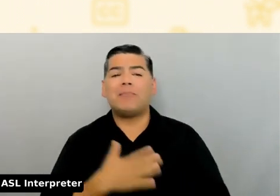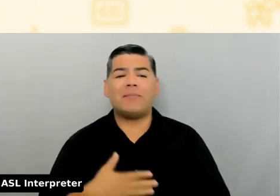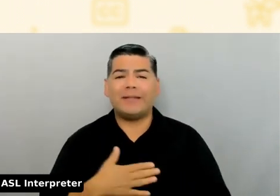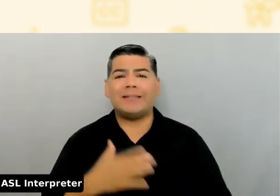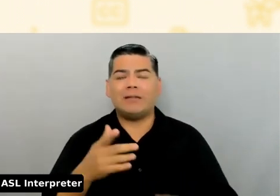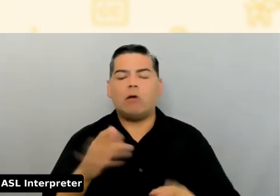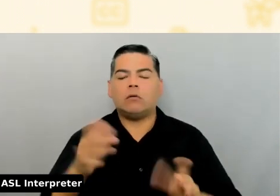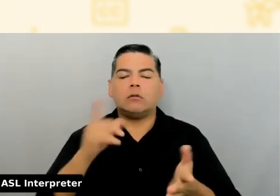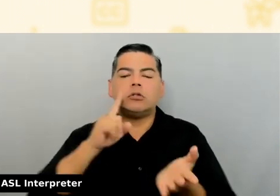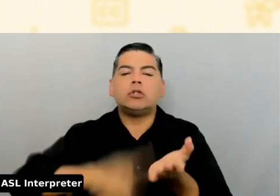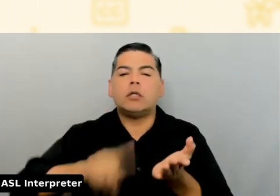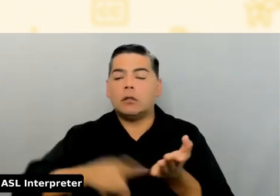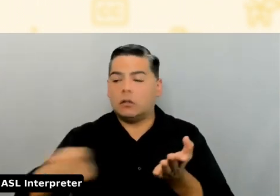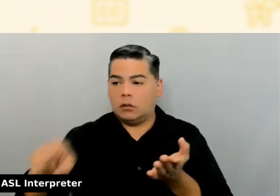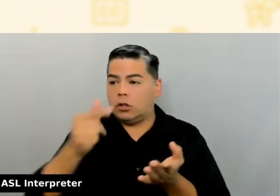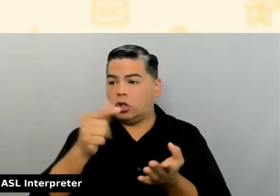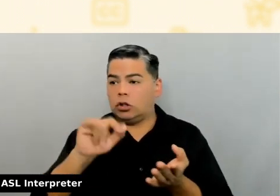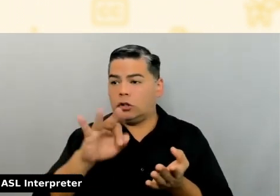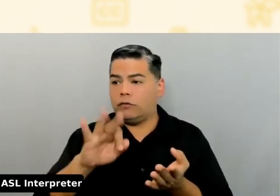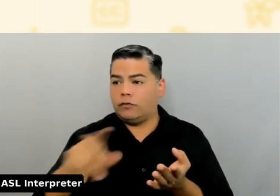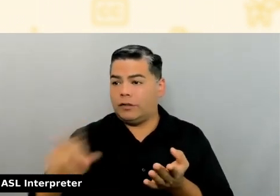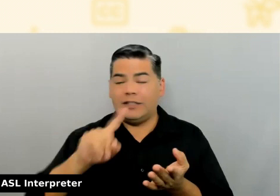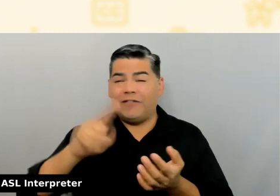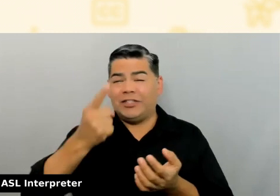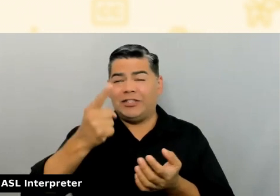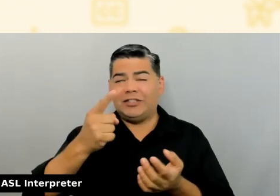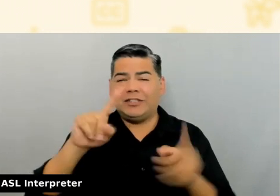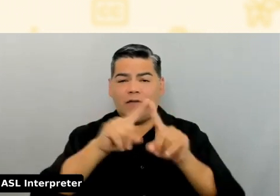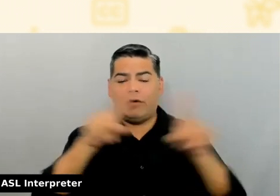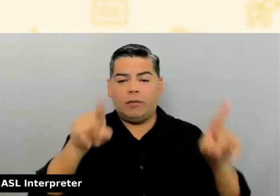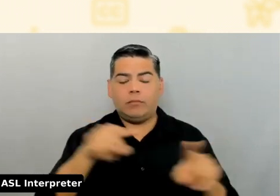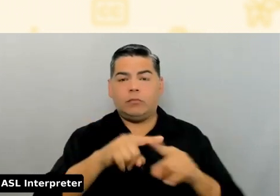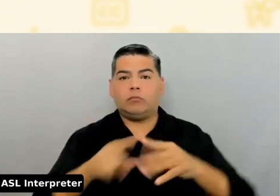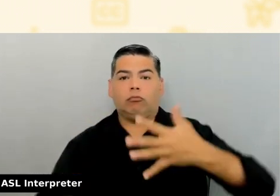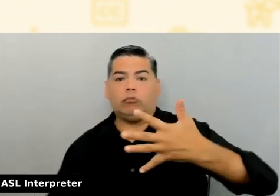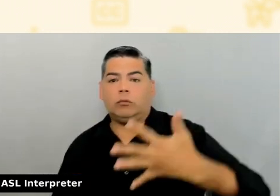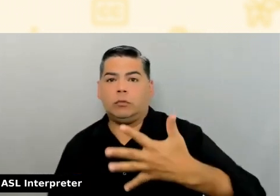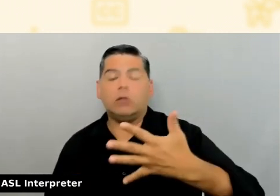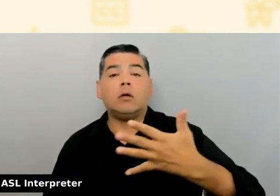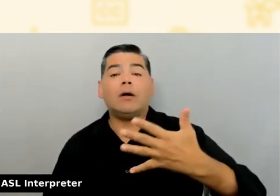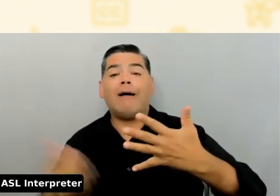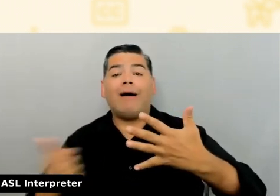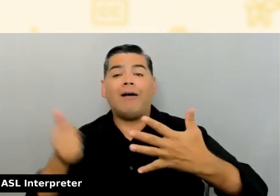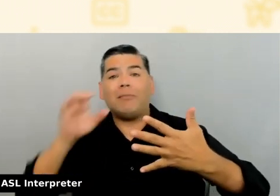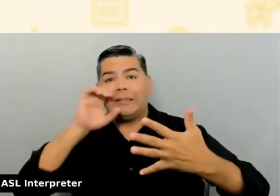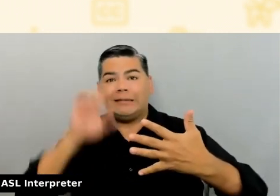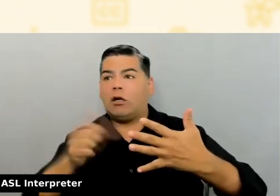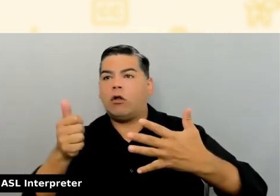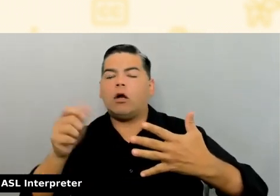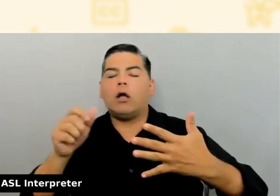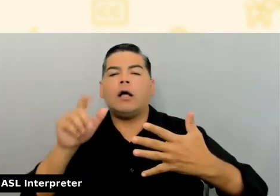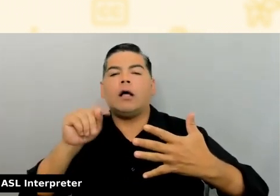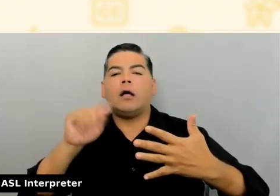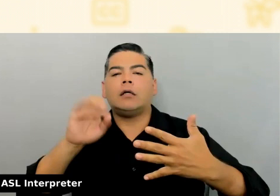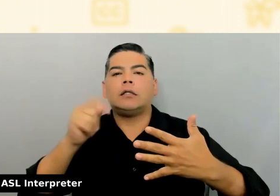important content in the GIF is in the first frame. And as with any other images, provide an alt text,